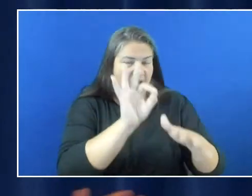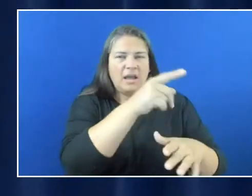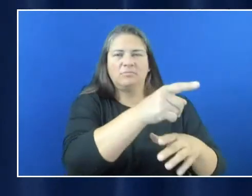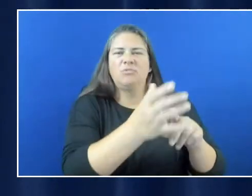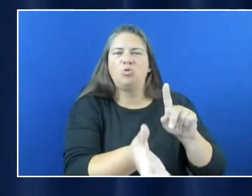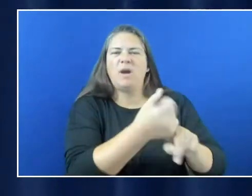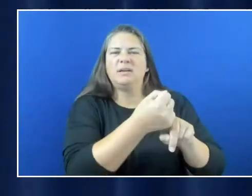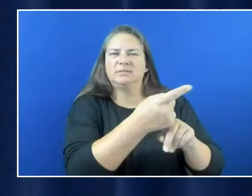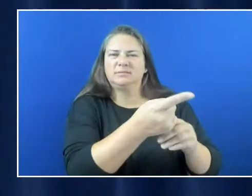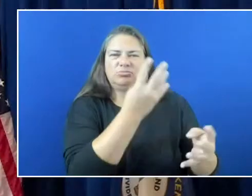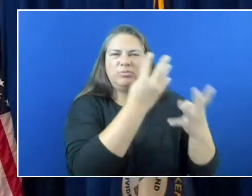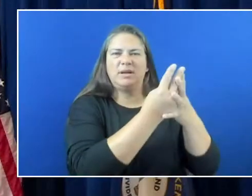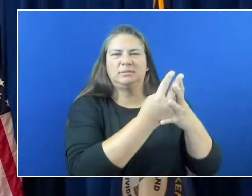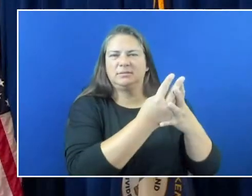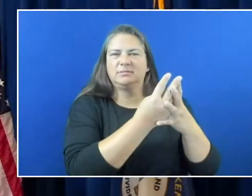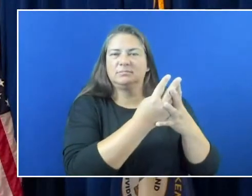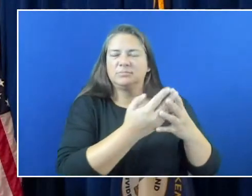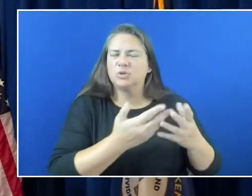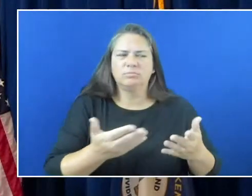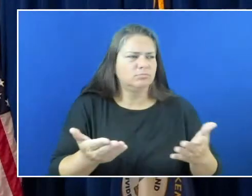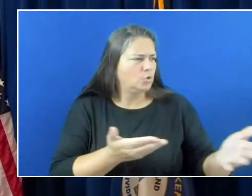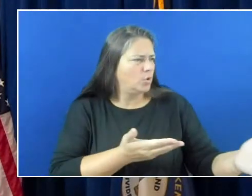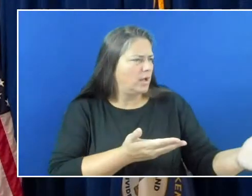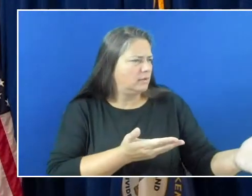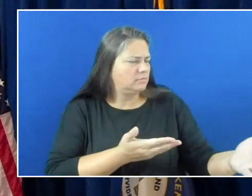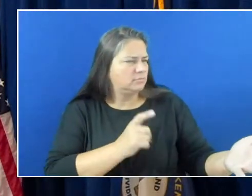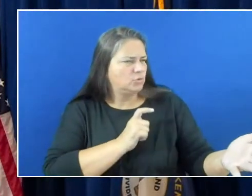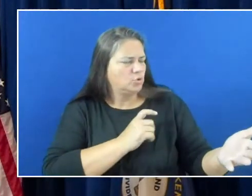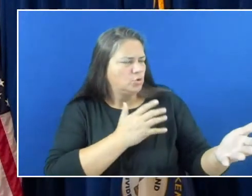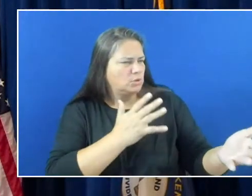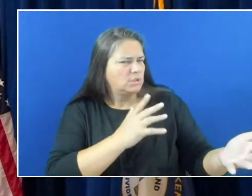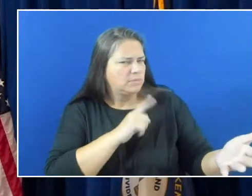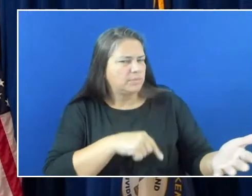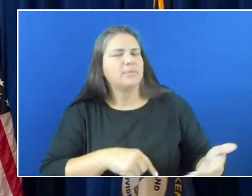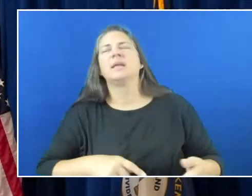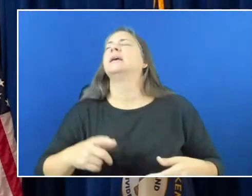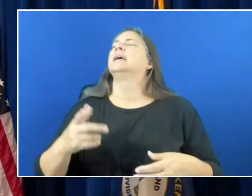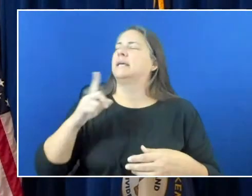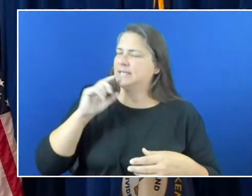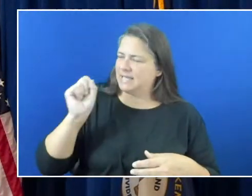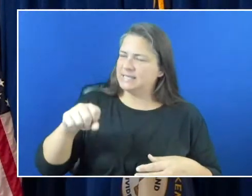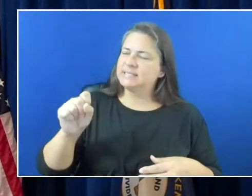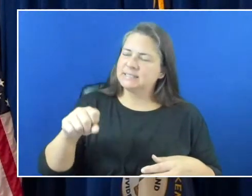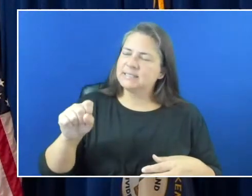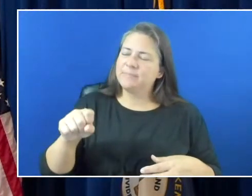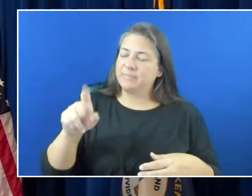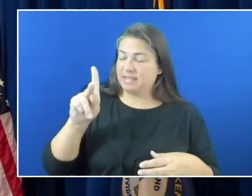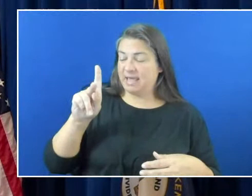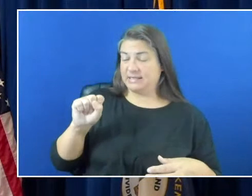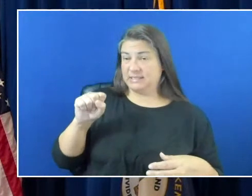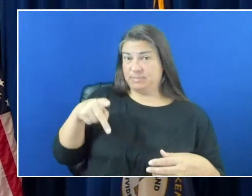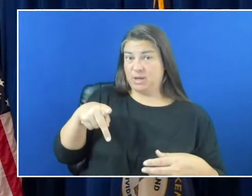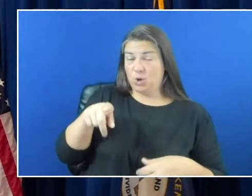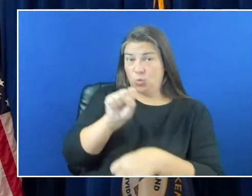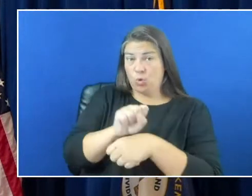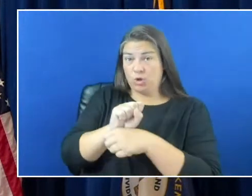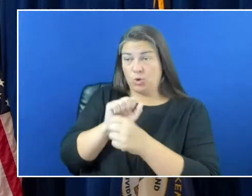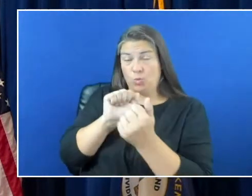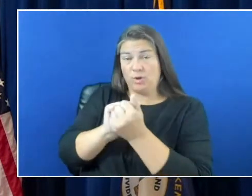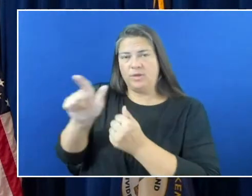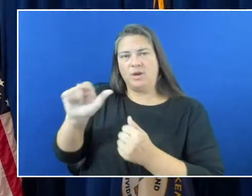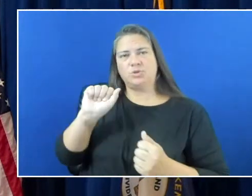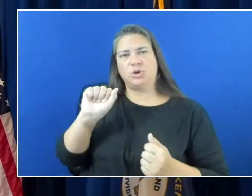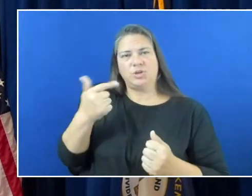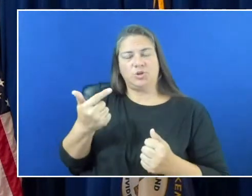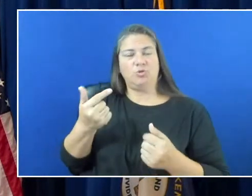our communities. But I'll allow the Colonel to speak. And yes, KSP is working in conjunction with the Attorney General's office